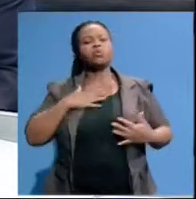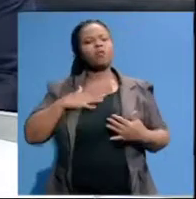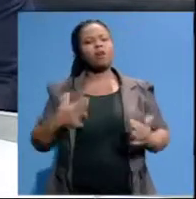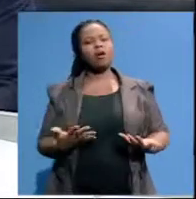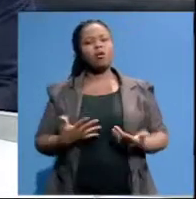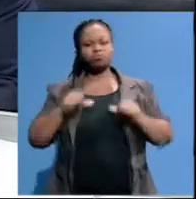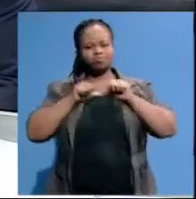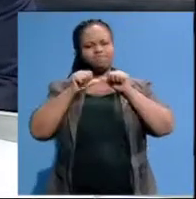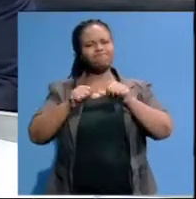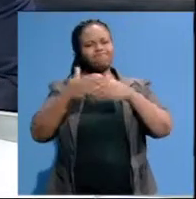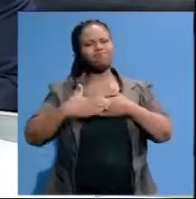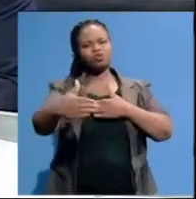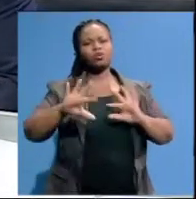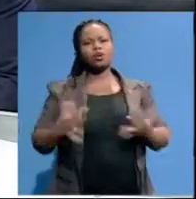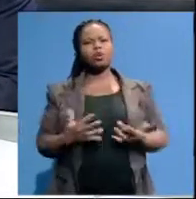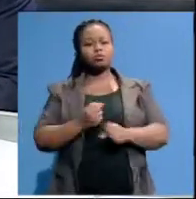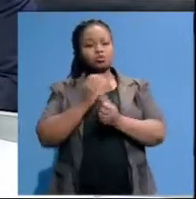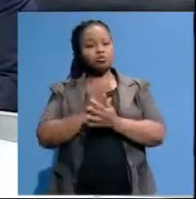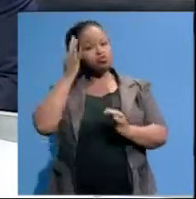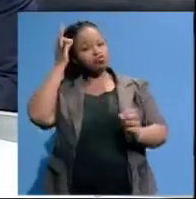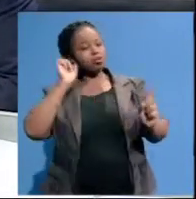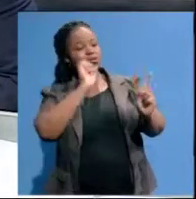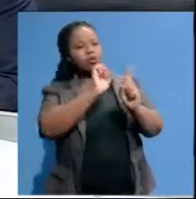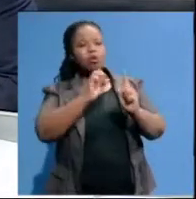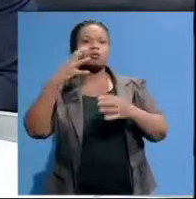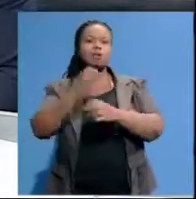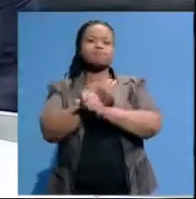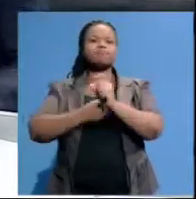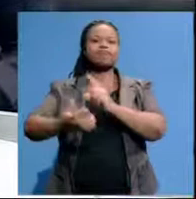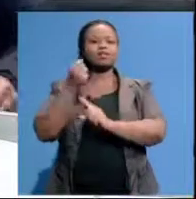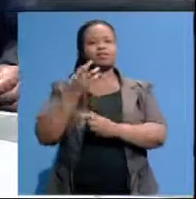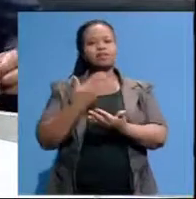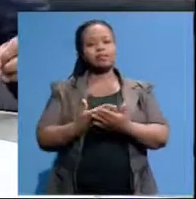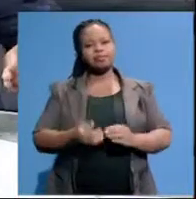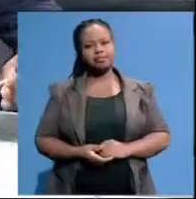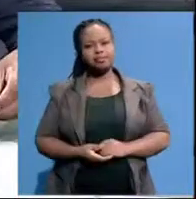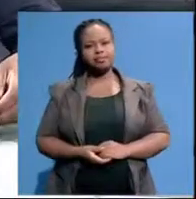and move forward and make sure that that dream is realized. Plenty of guests to come through. Stay with us.